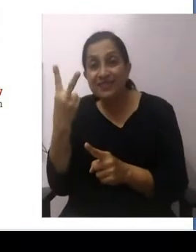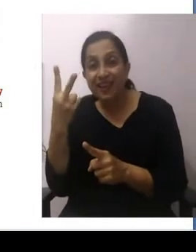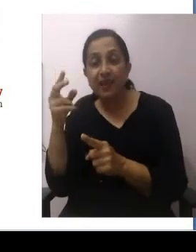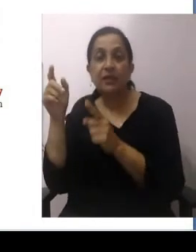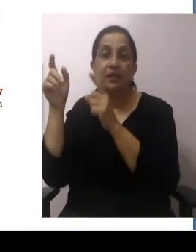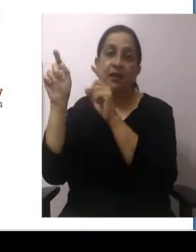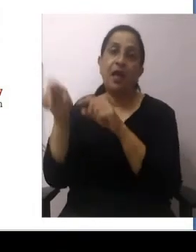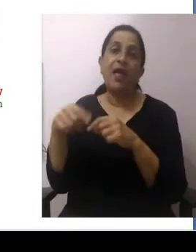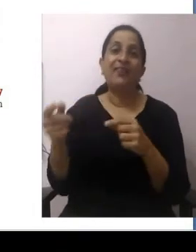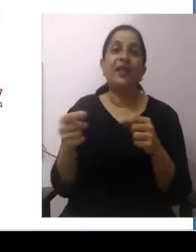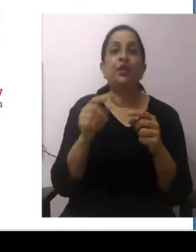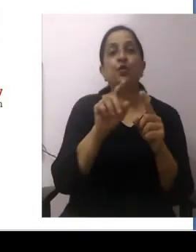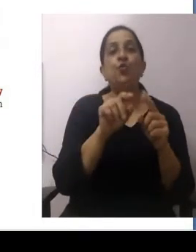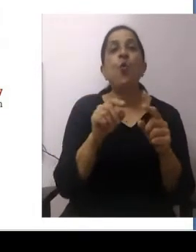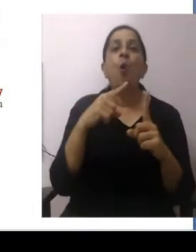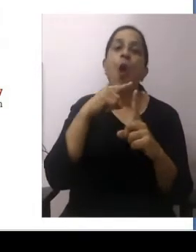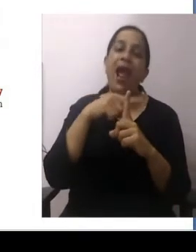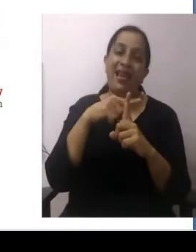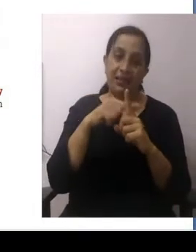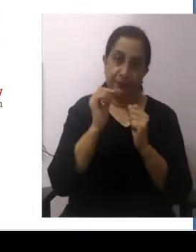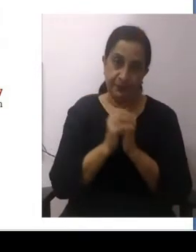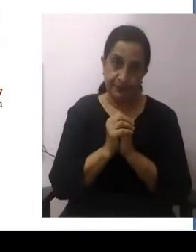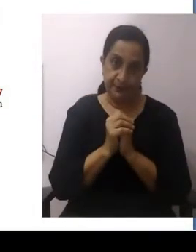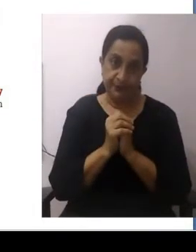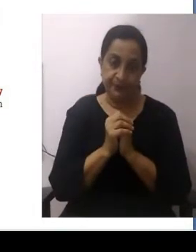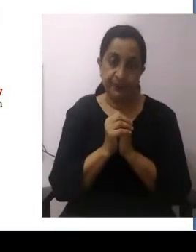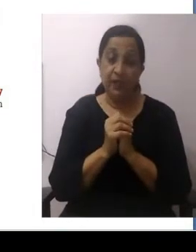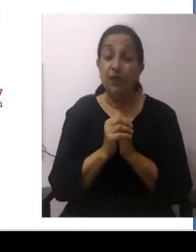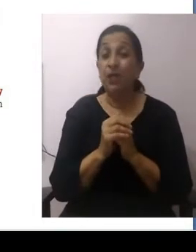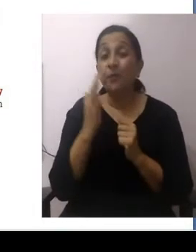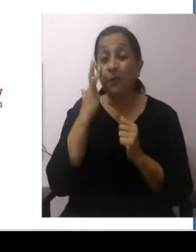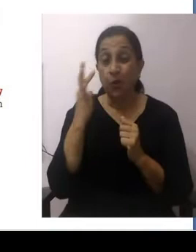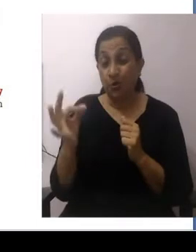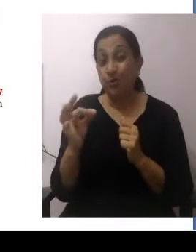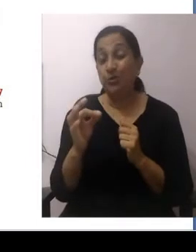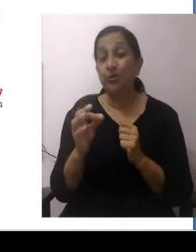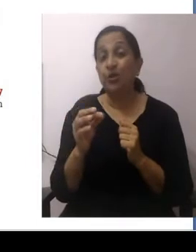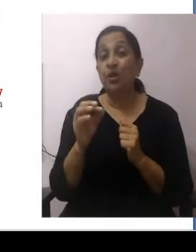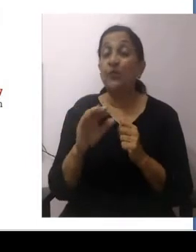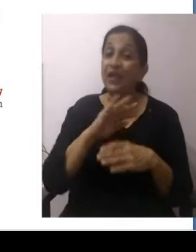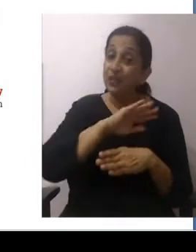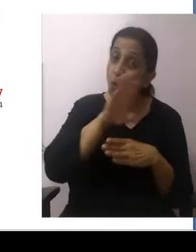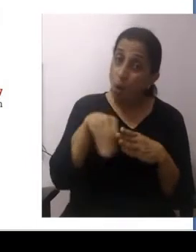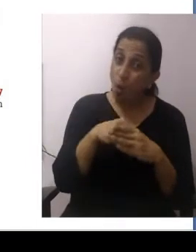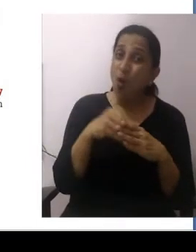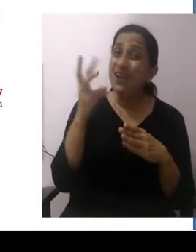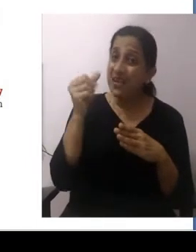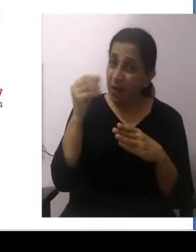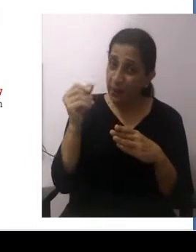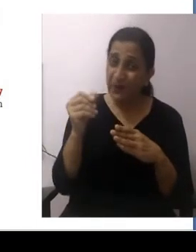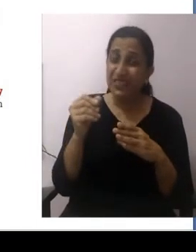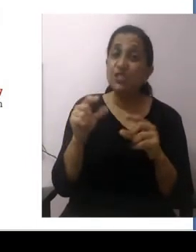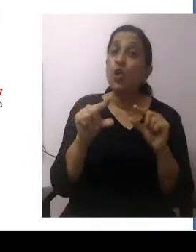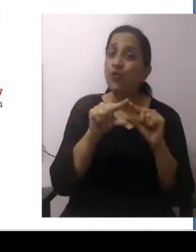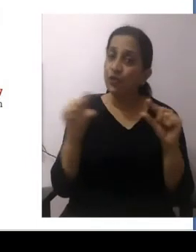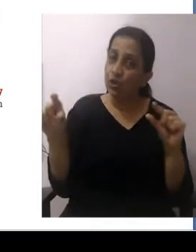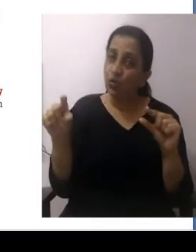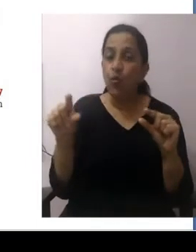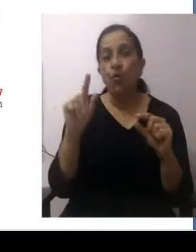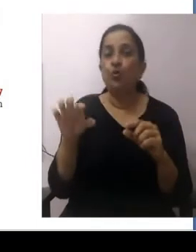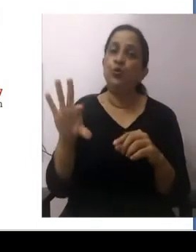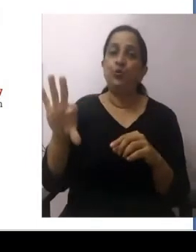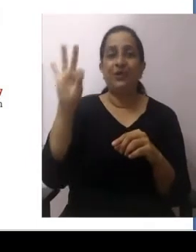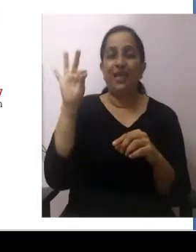other, and then you add them. Make sure all row elements are covered.